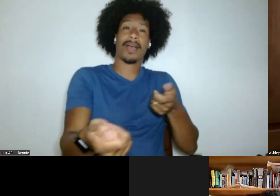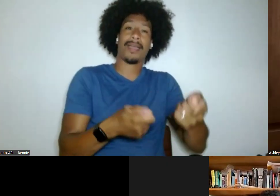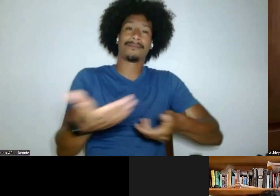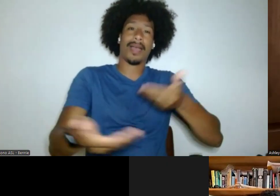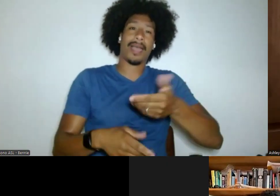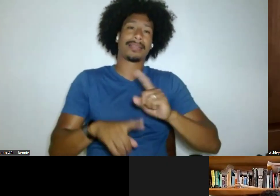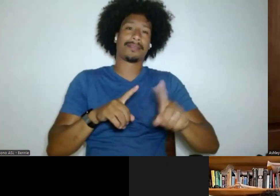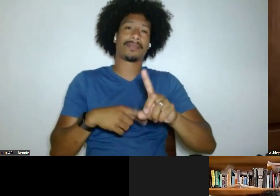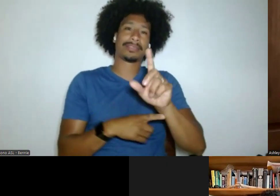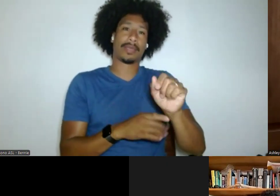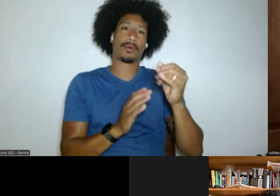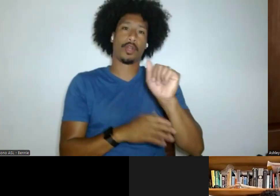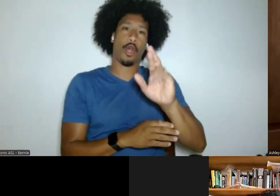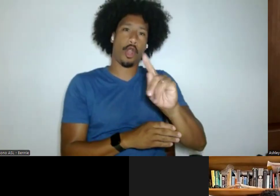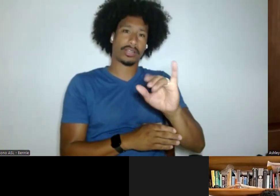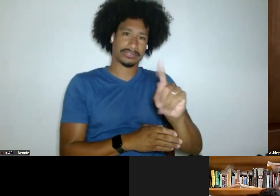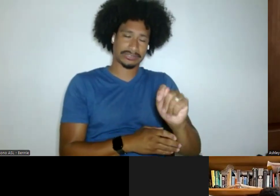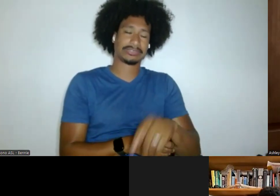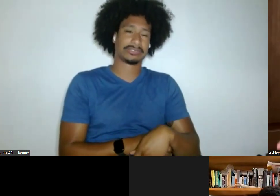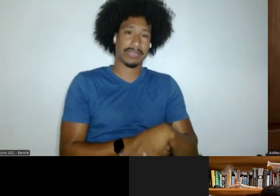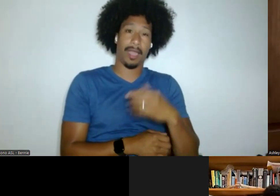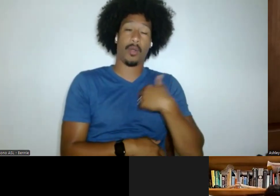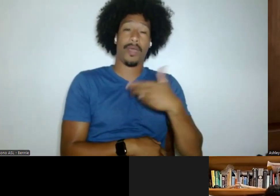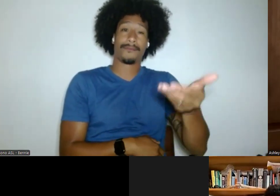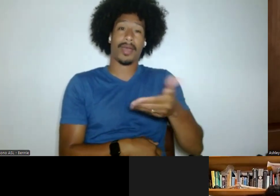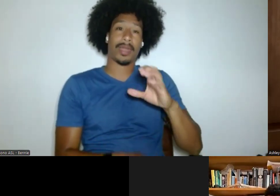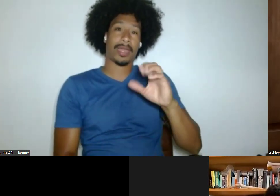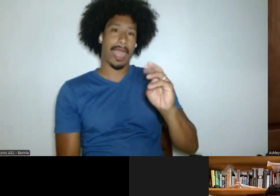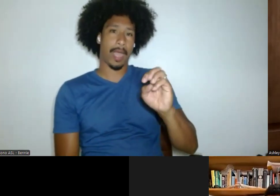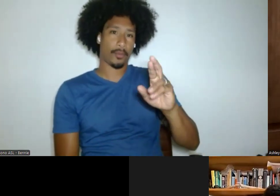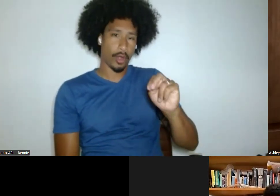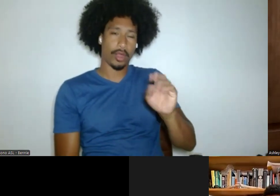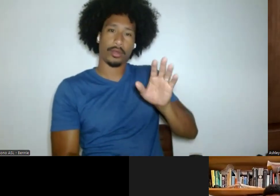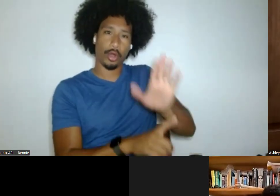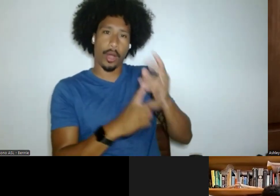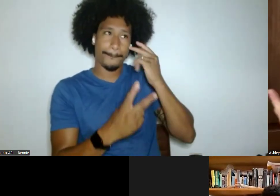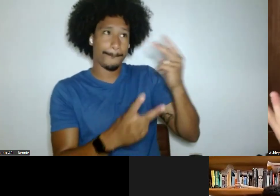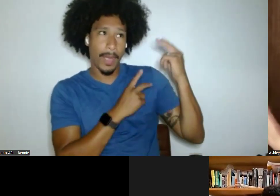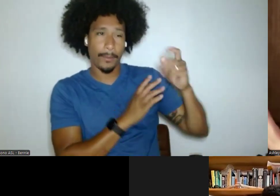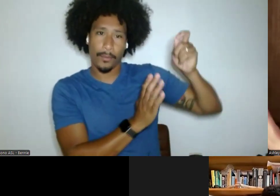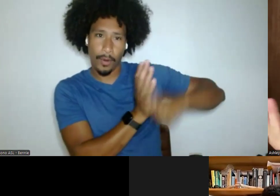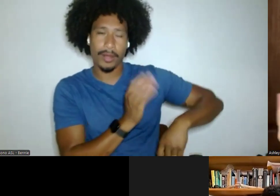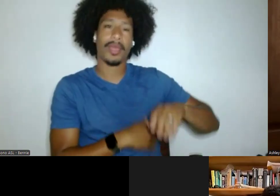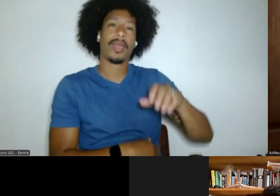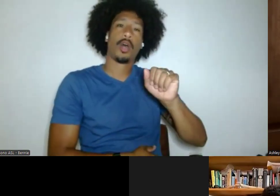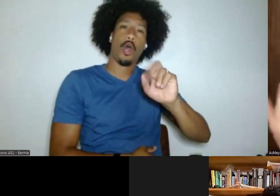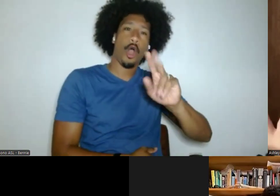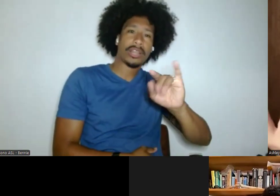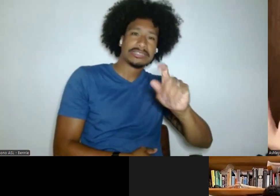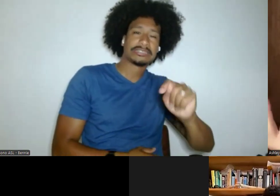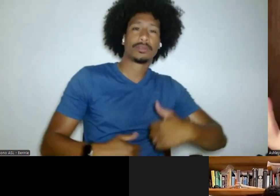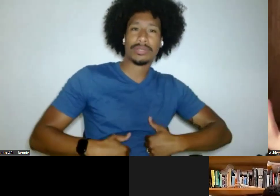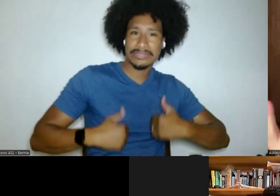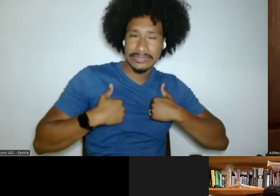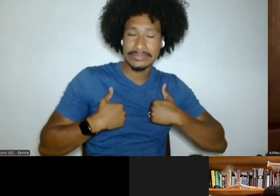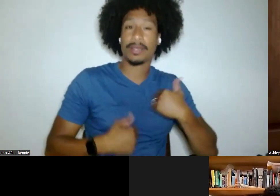events. And we've had Anita Cameron working on her memoir in an artist residency. And then we had an event where she was reading